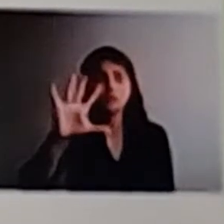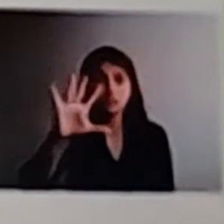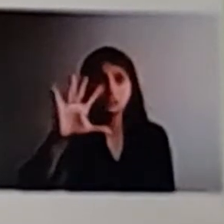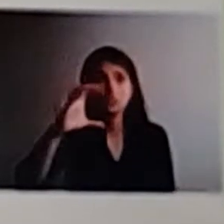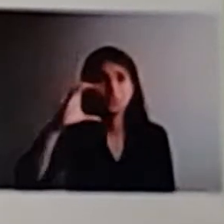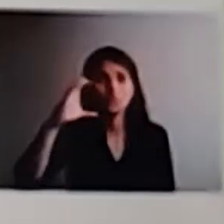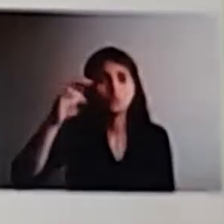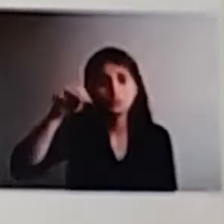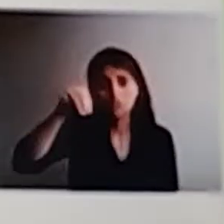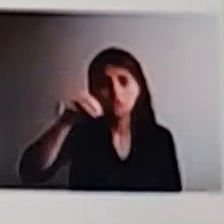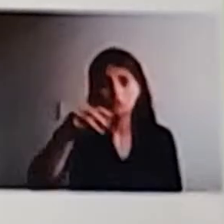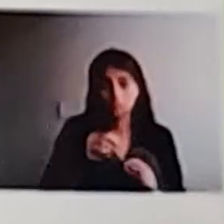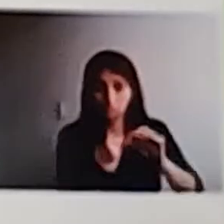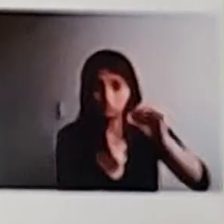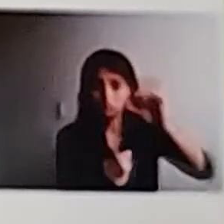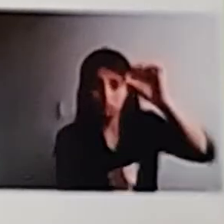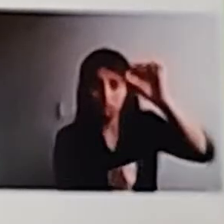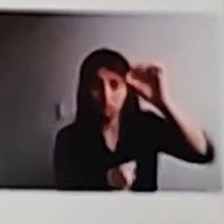next?